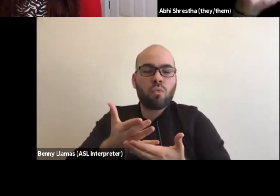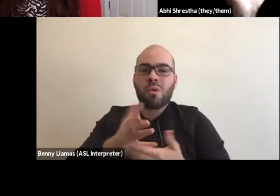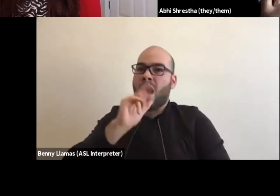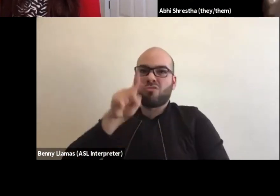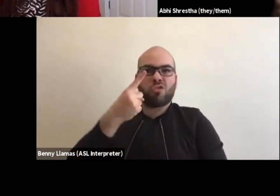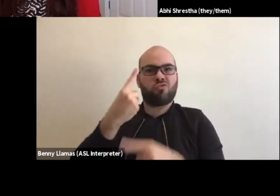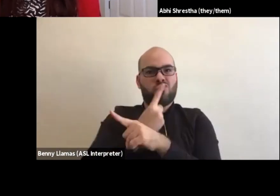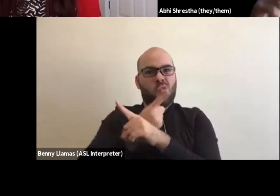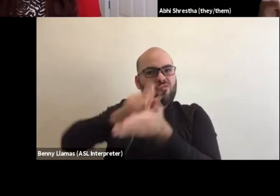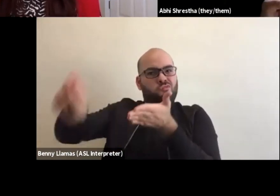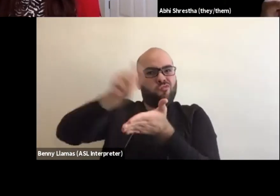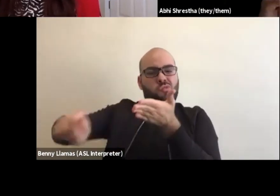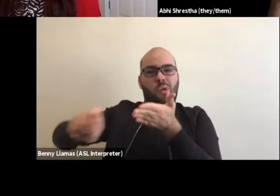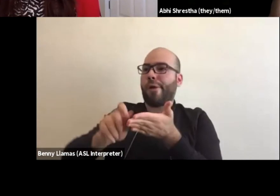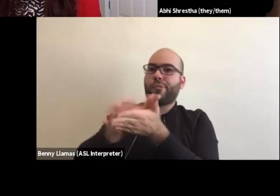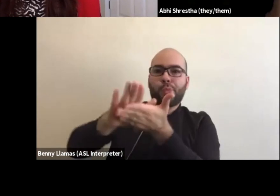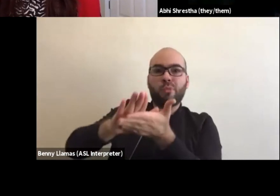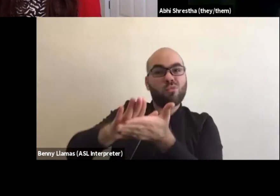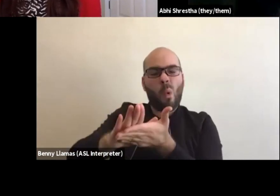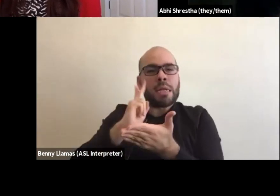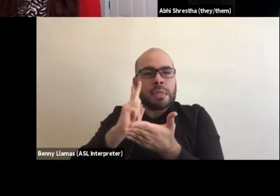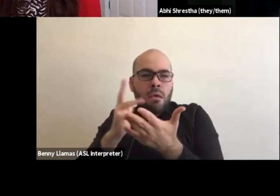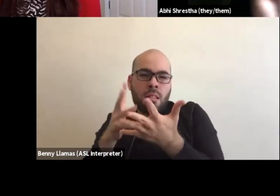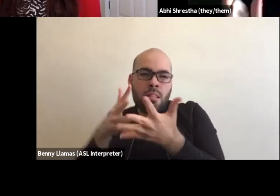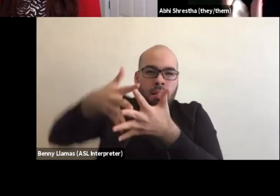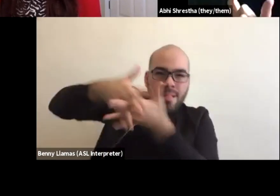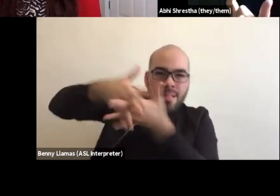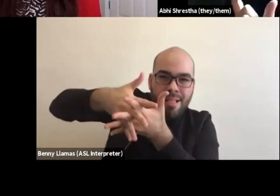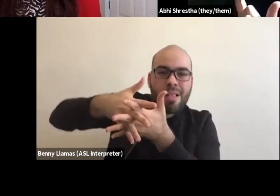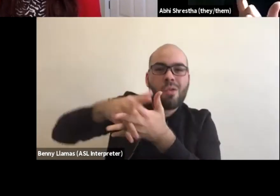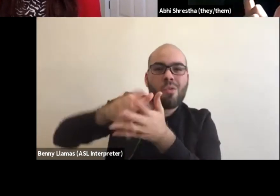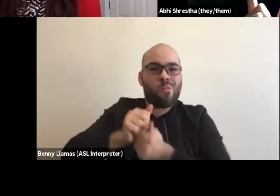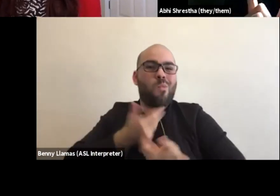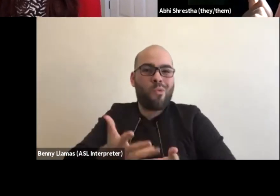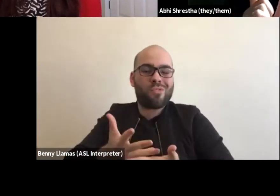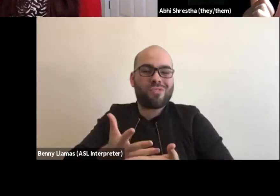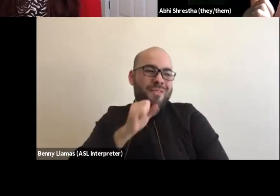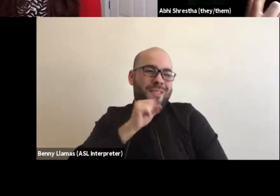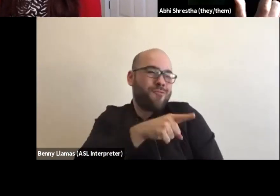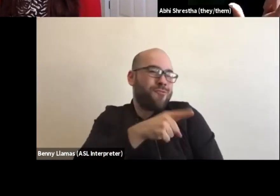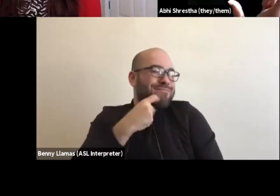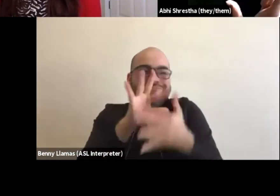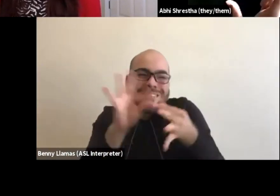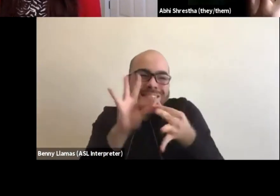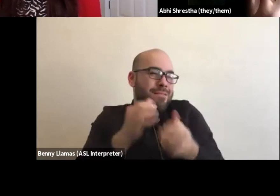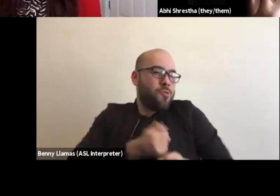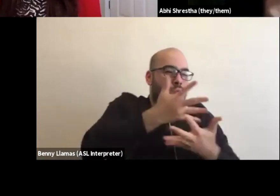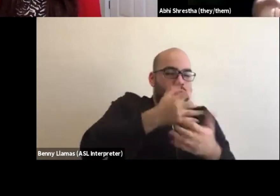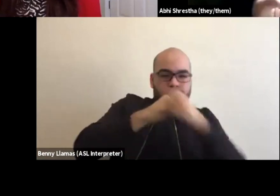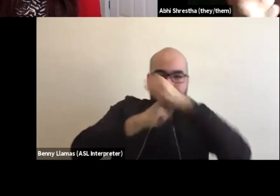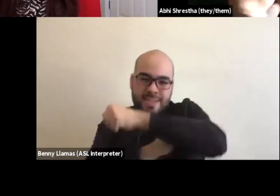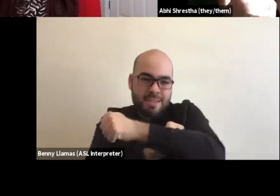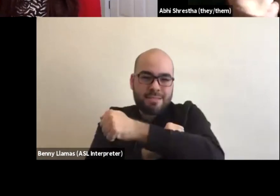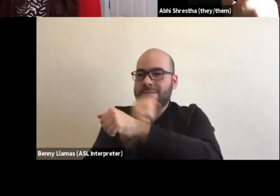I love hearing how you talk about how poetry informs your prose, and how sort of poetry